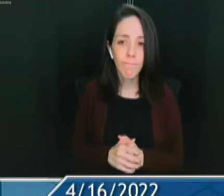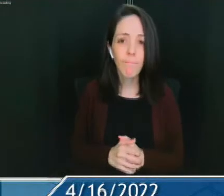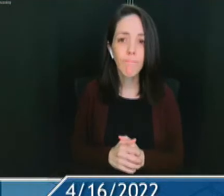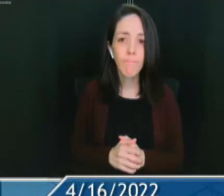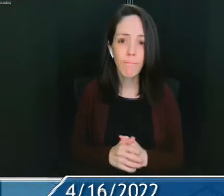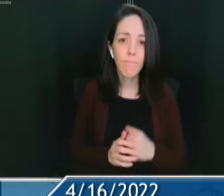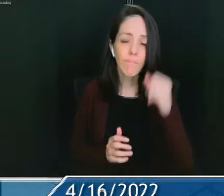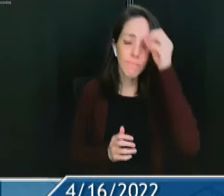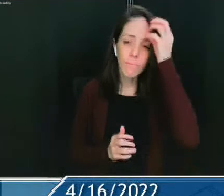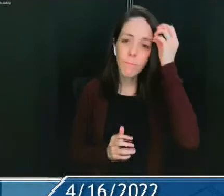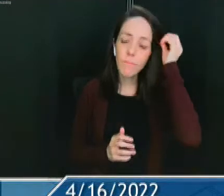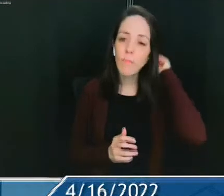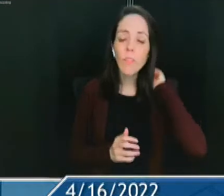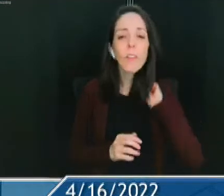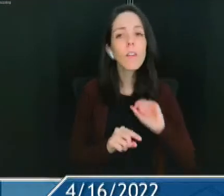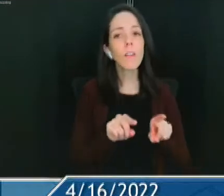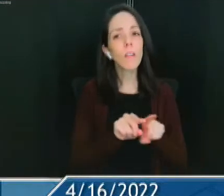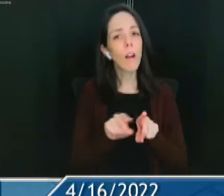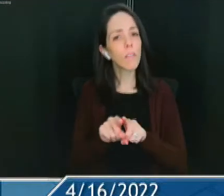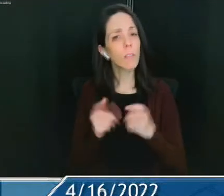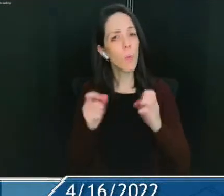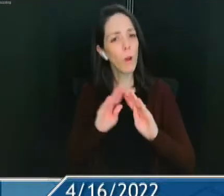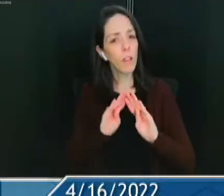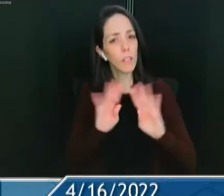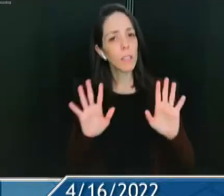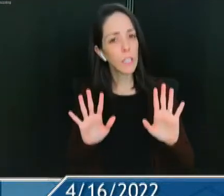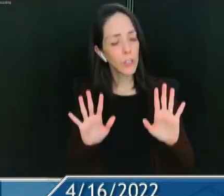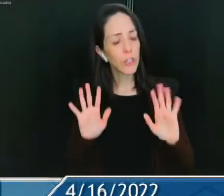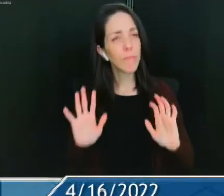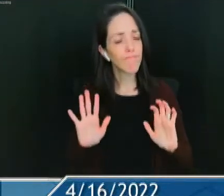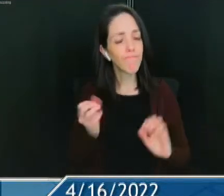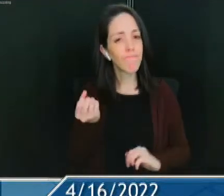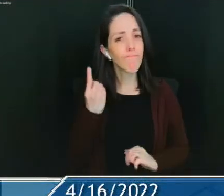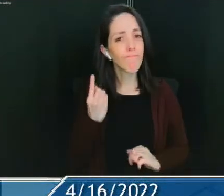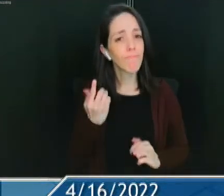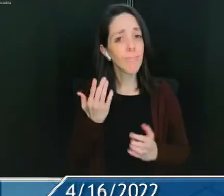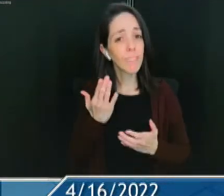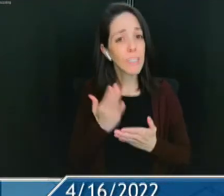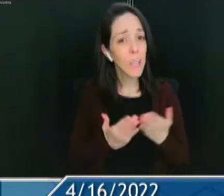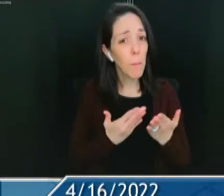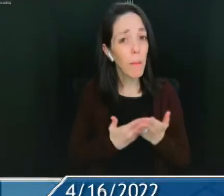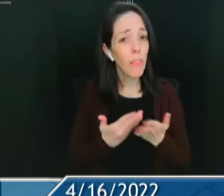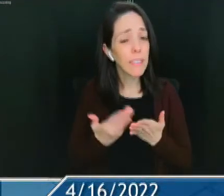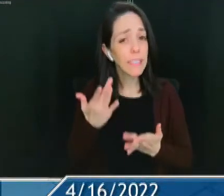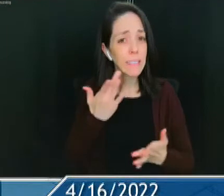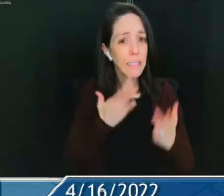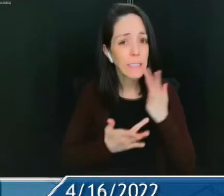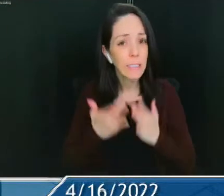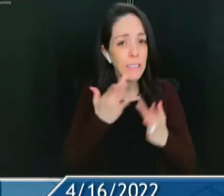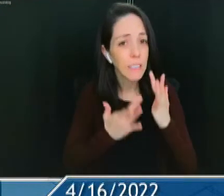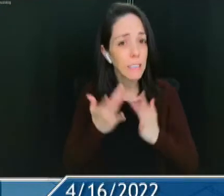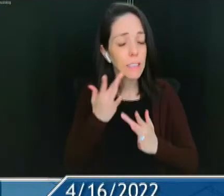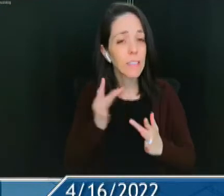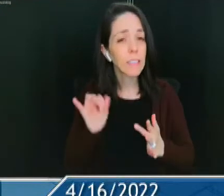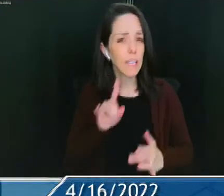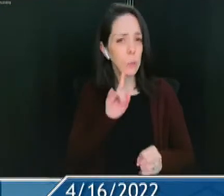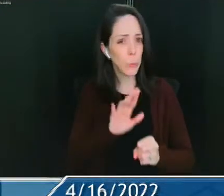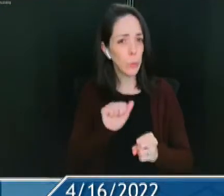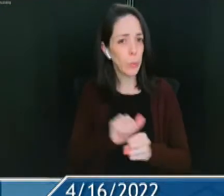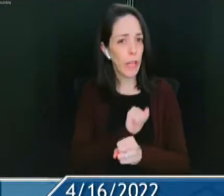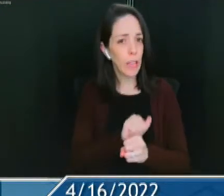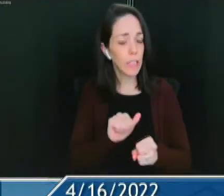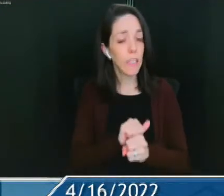I also just want to be clear on this point of scarcity, that I need to put the dose of reality here, because the proposed budget